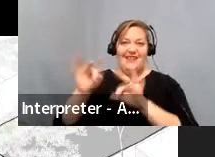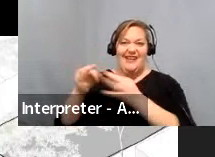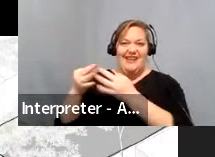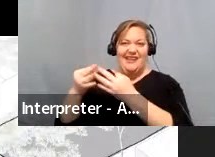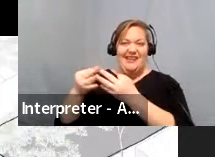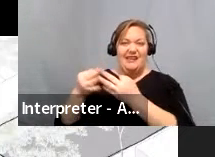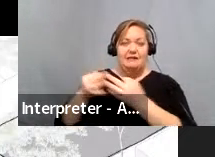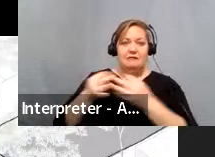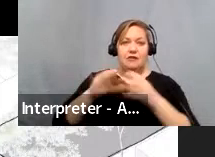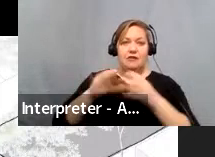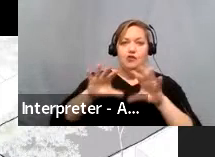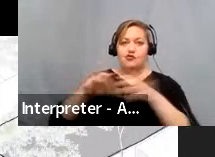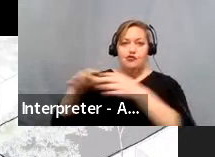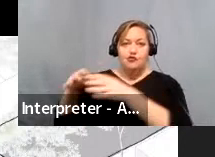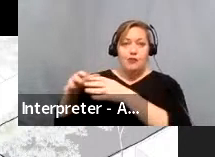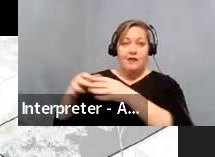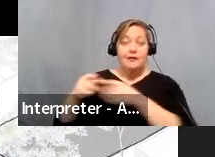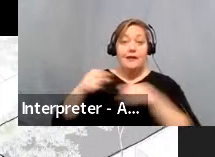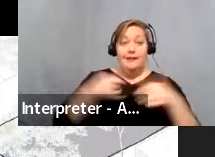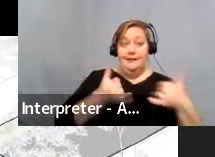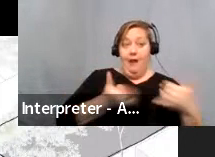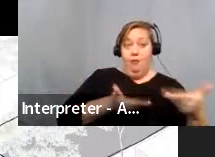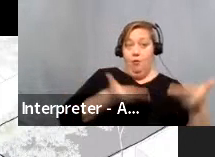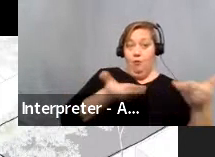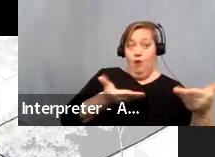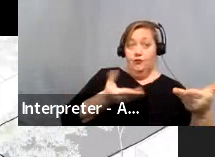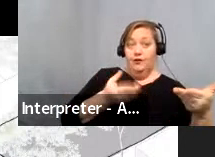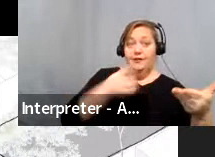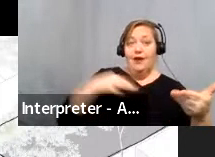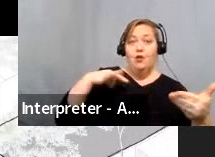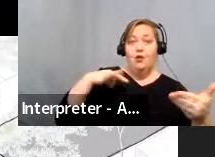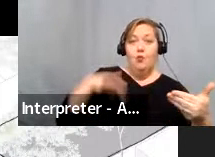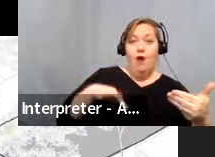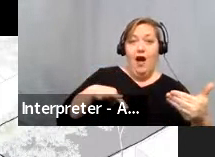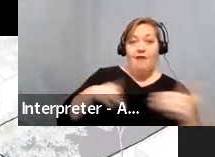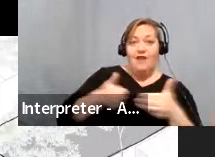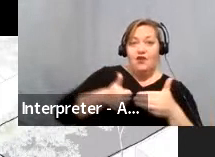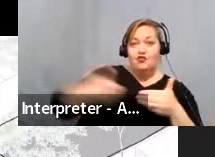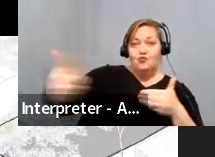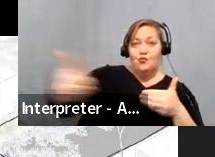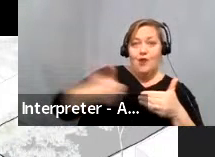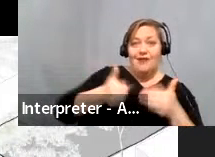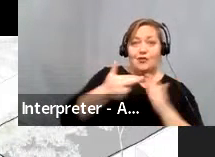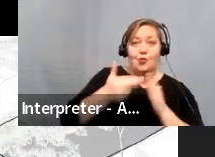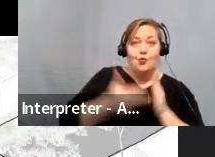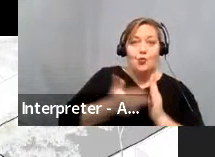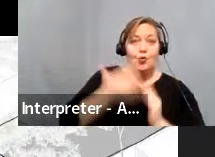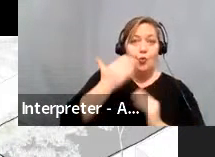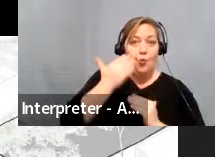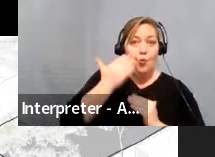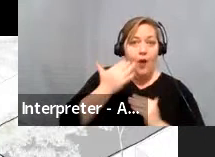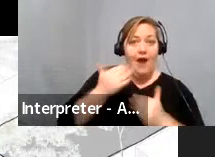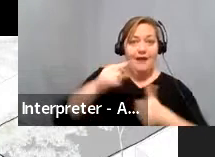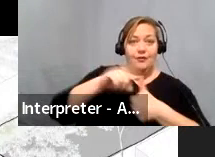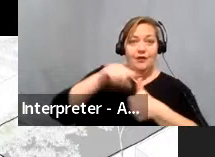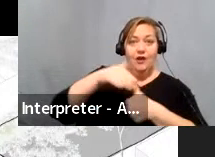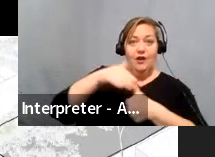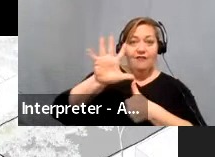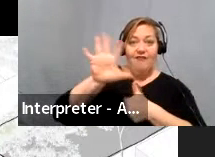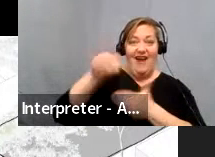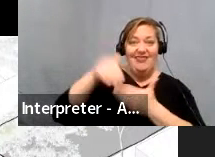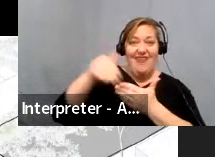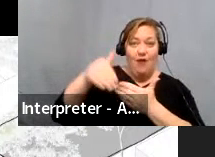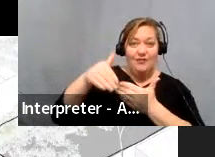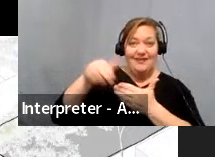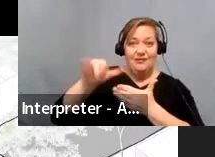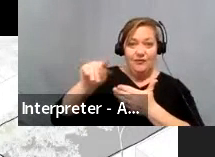built. But under this current proposal, the site would qualify for transit-oriented development rules because it is 1, over 5,000 square feet,